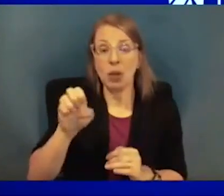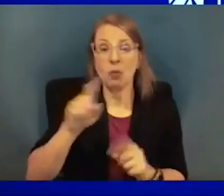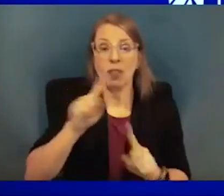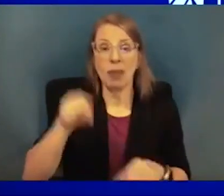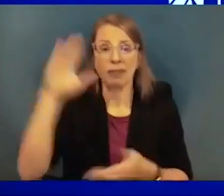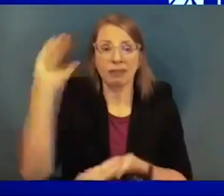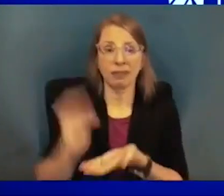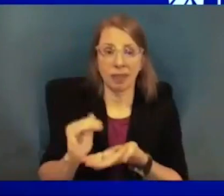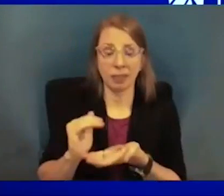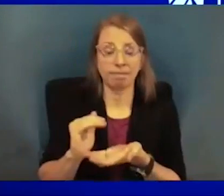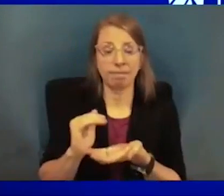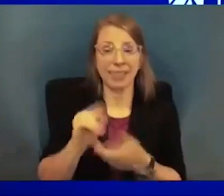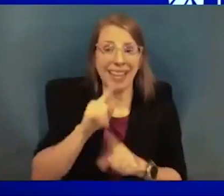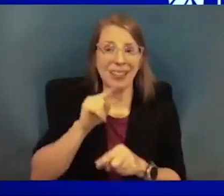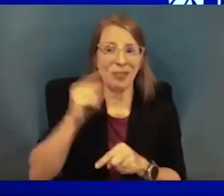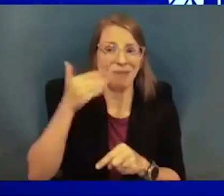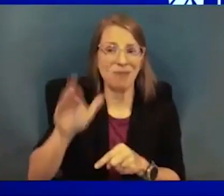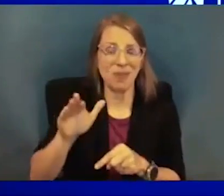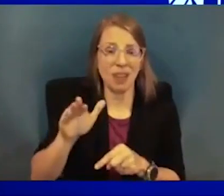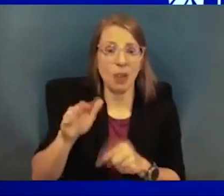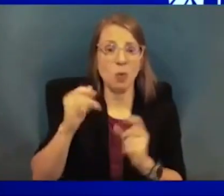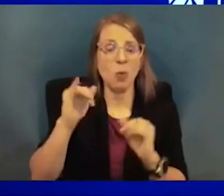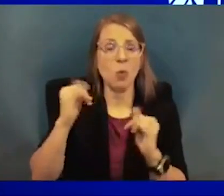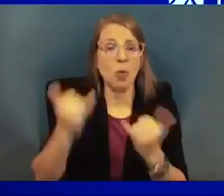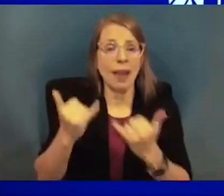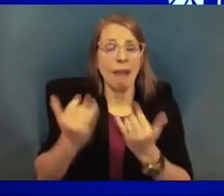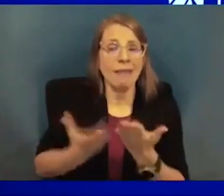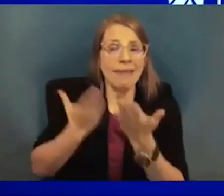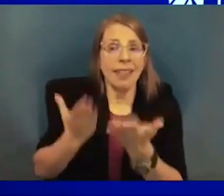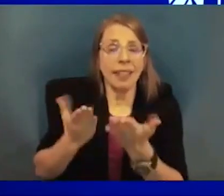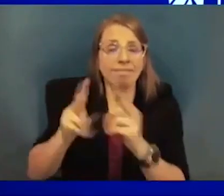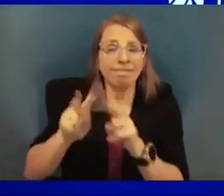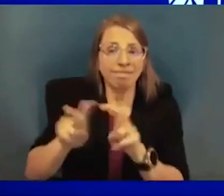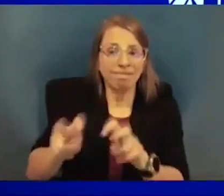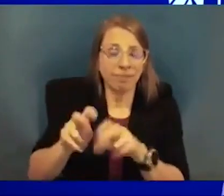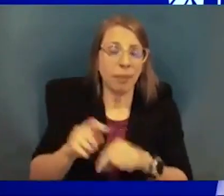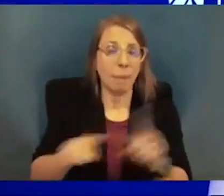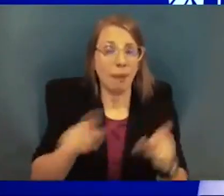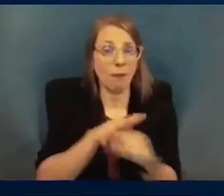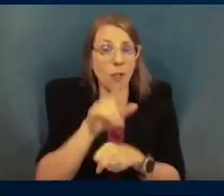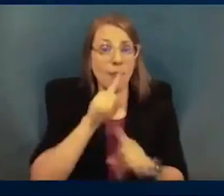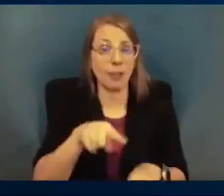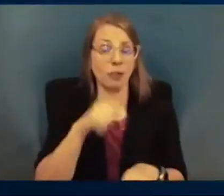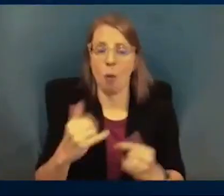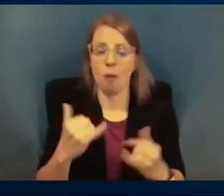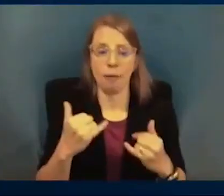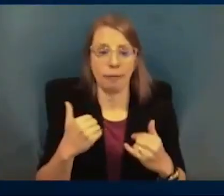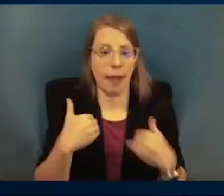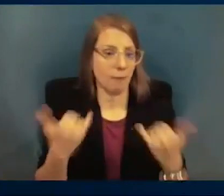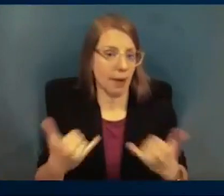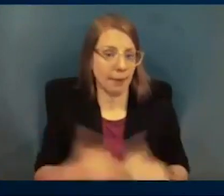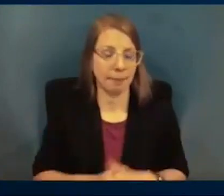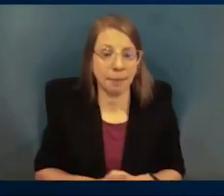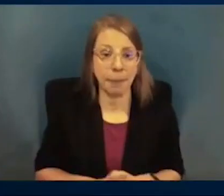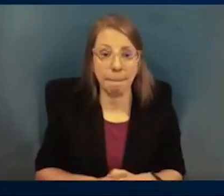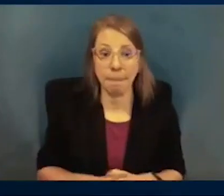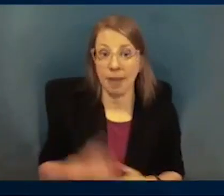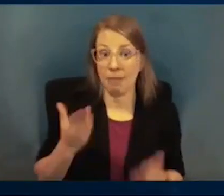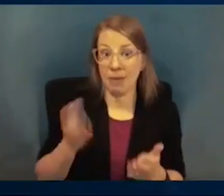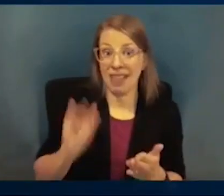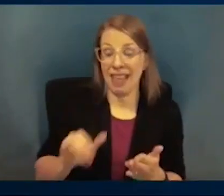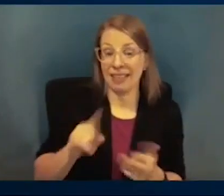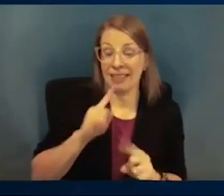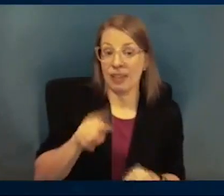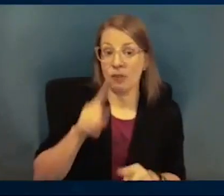those questions are being asked and investigated, but we don't have the full answer to that right now. So that may be the answer to the follow-up that